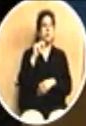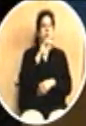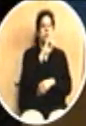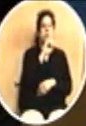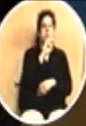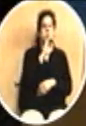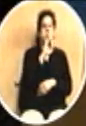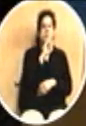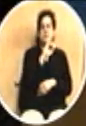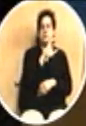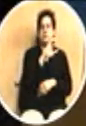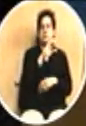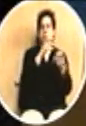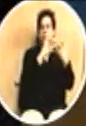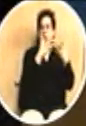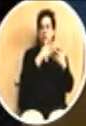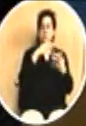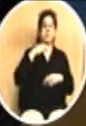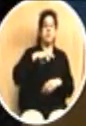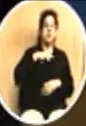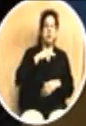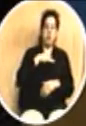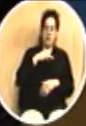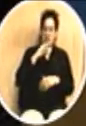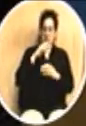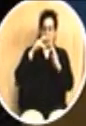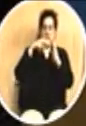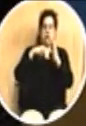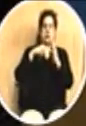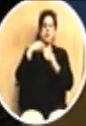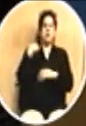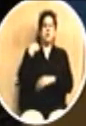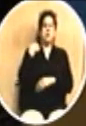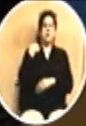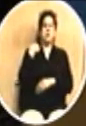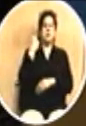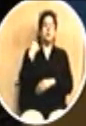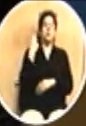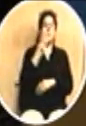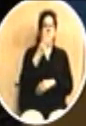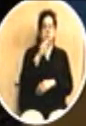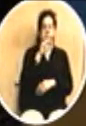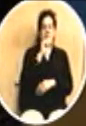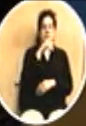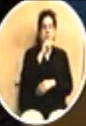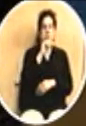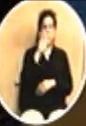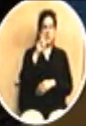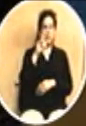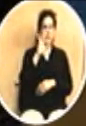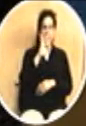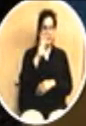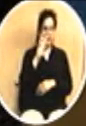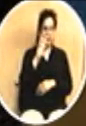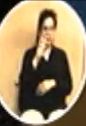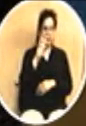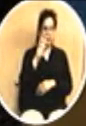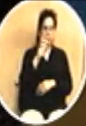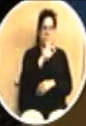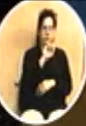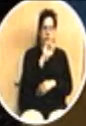domestic partner benefits. I'd like to read something that George Washington said September 17, 1796 in his farewell